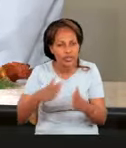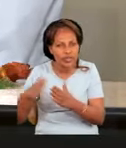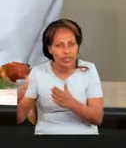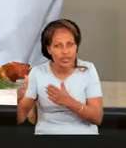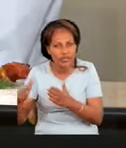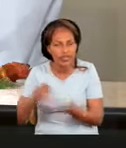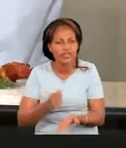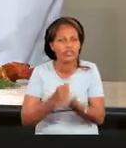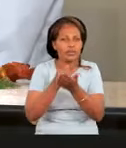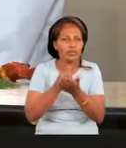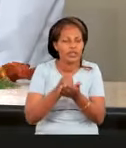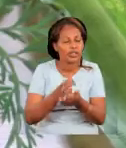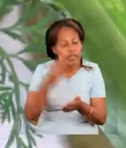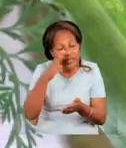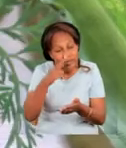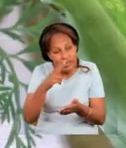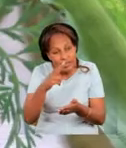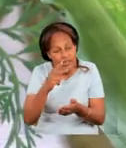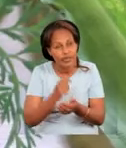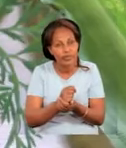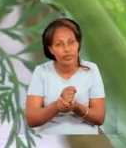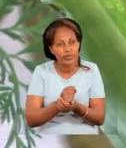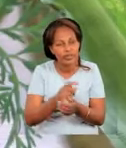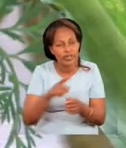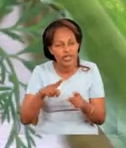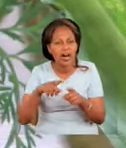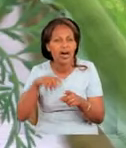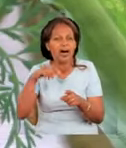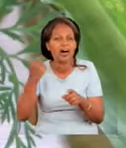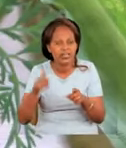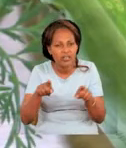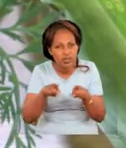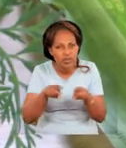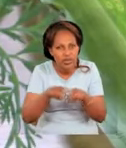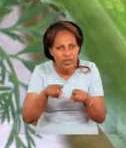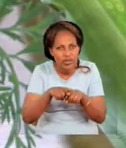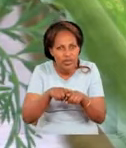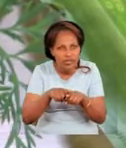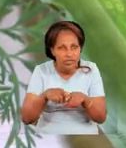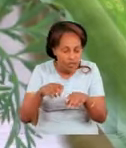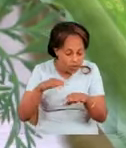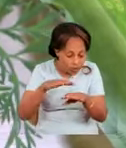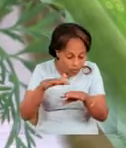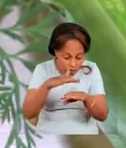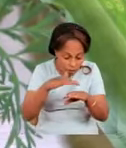other similarity do you see, Soliana? For example, the surface of the leaves.